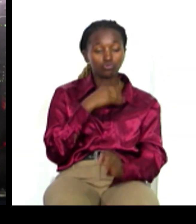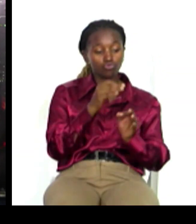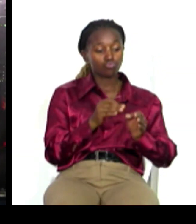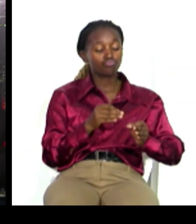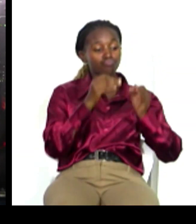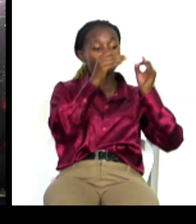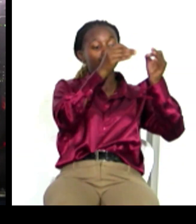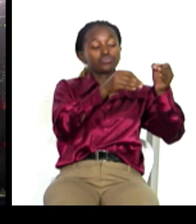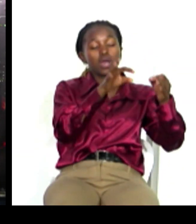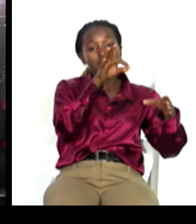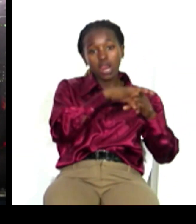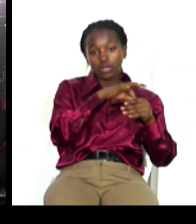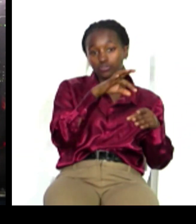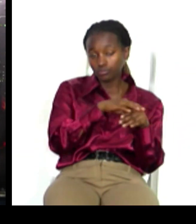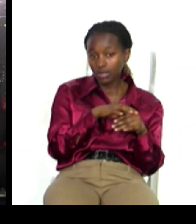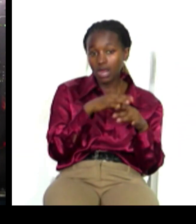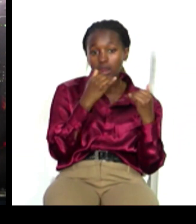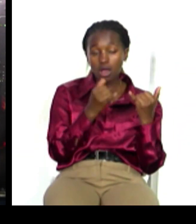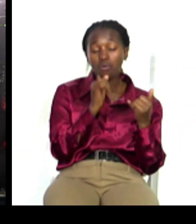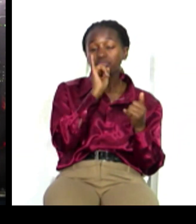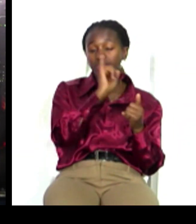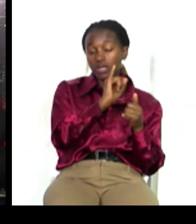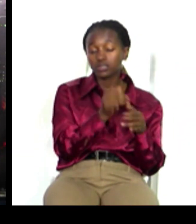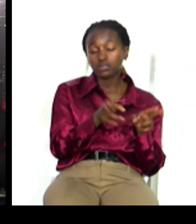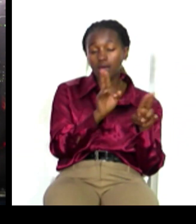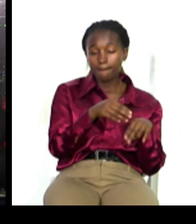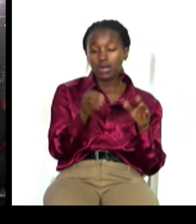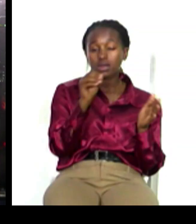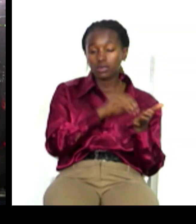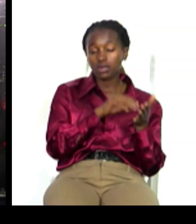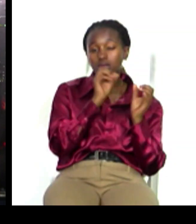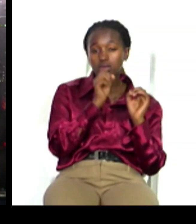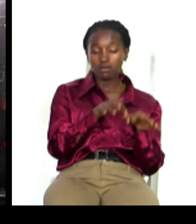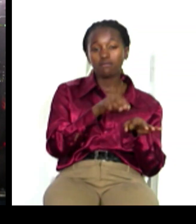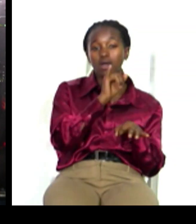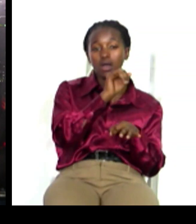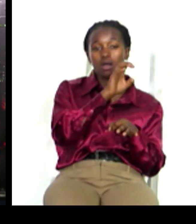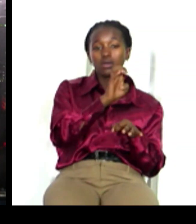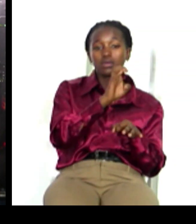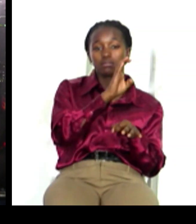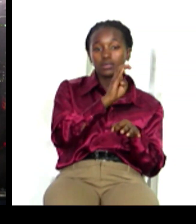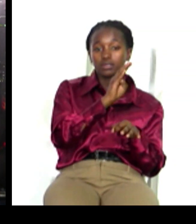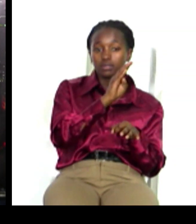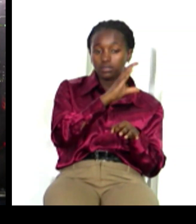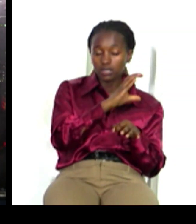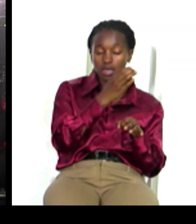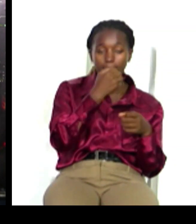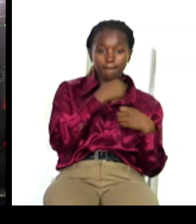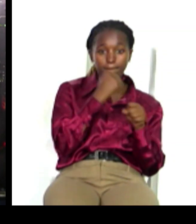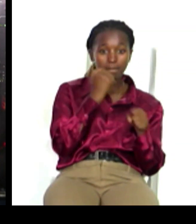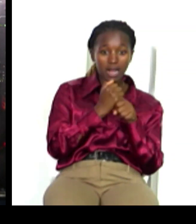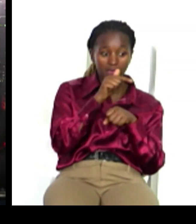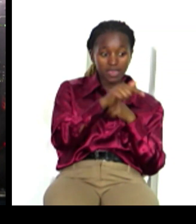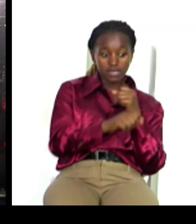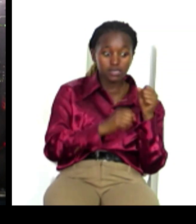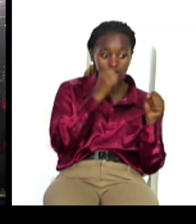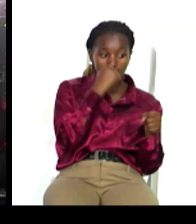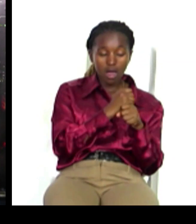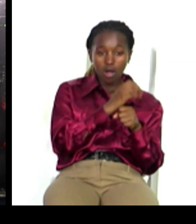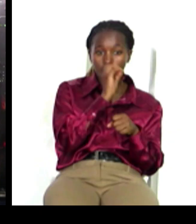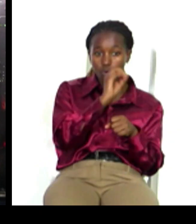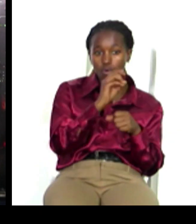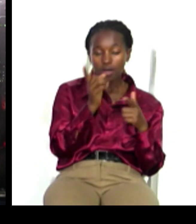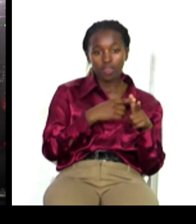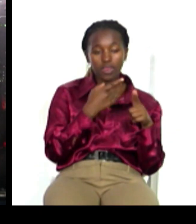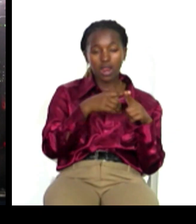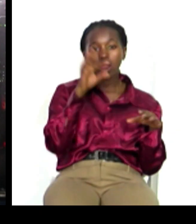was pushed. That is what will happen if the IBC hasn't been formed on this year. The election is going